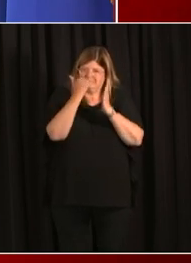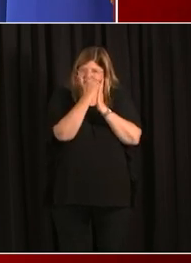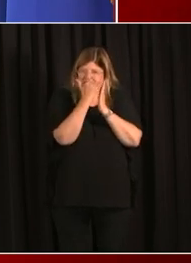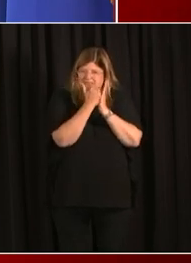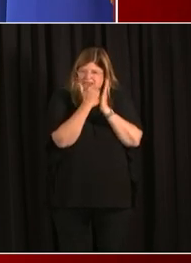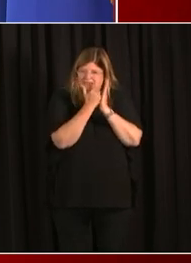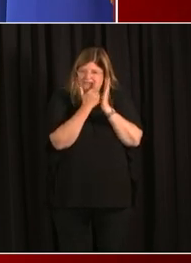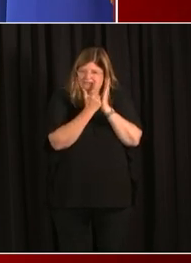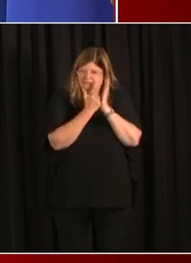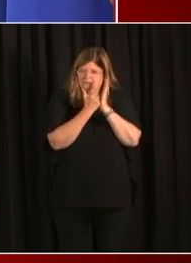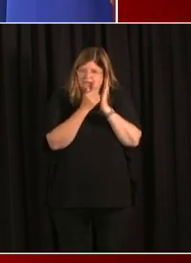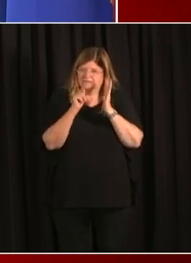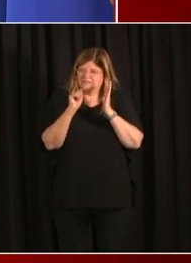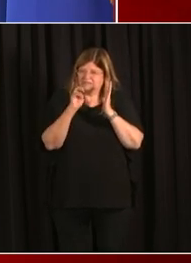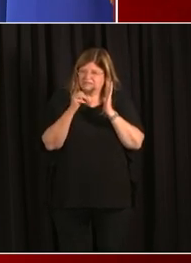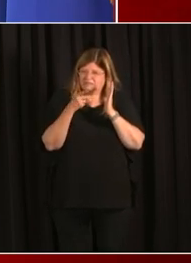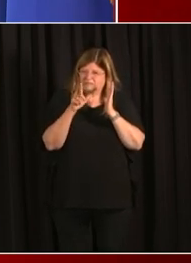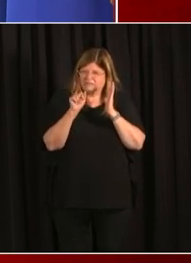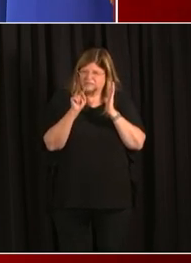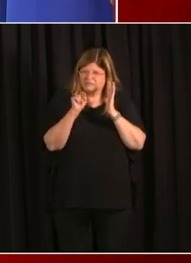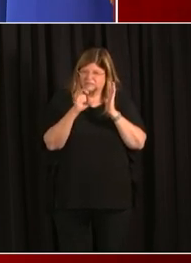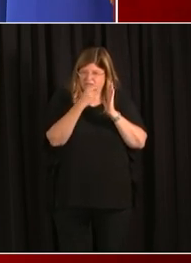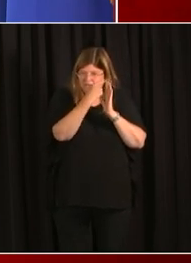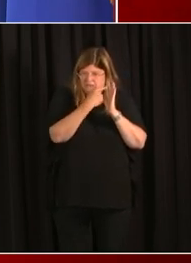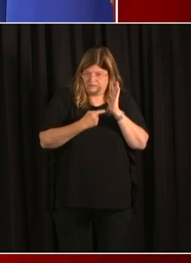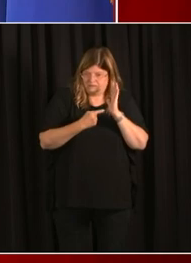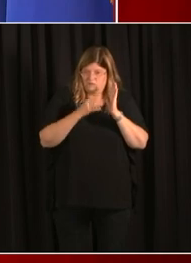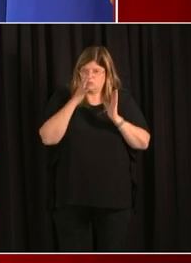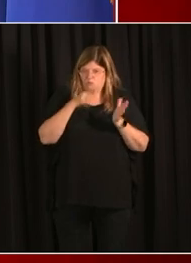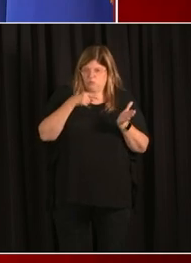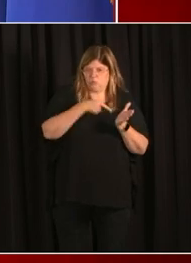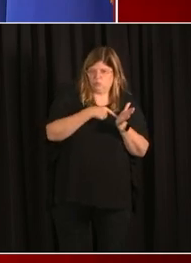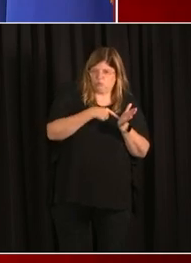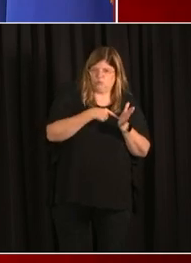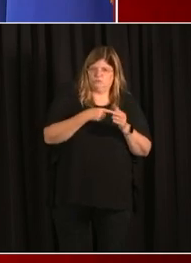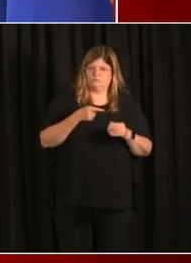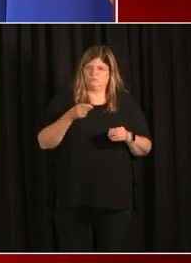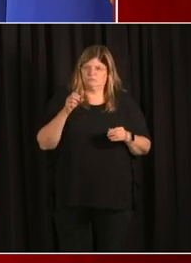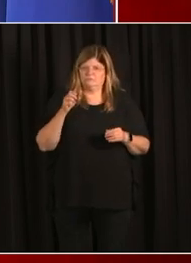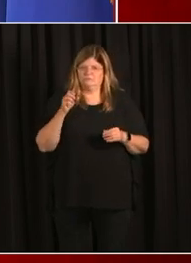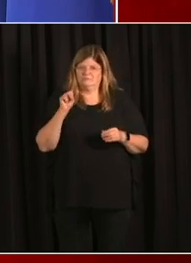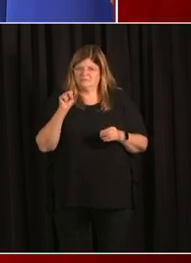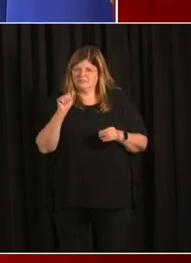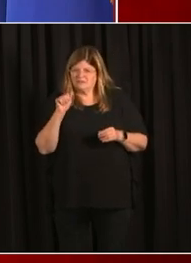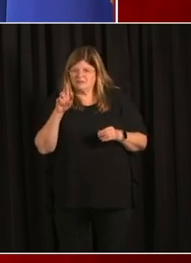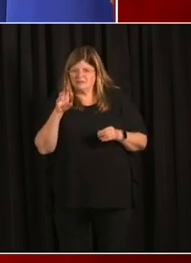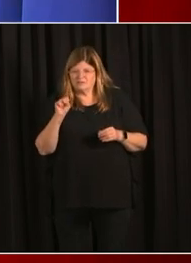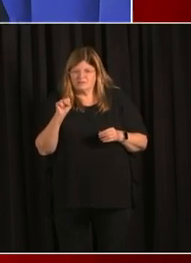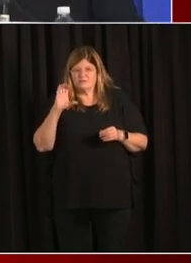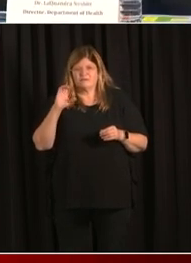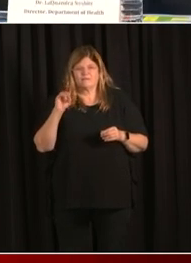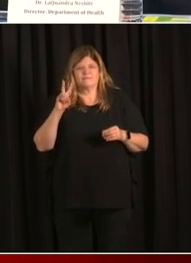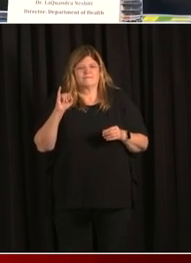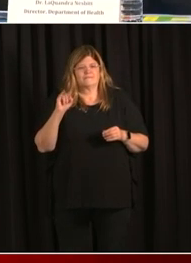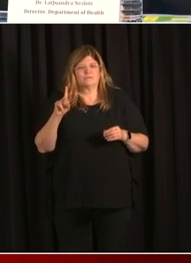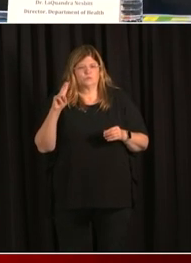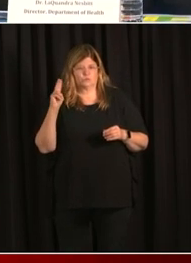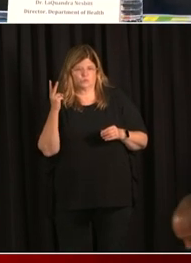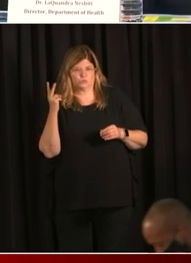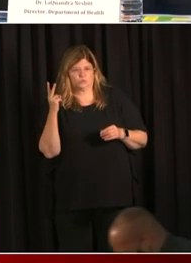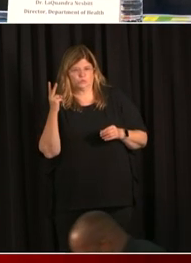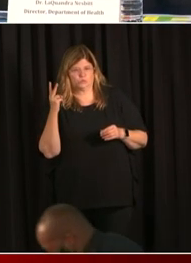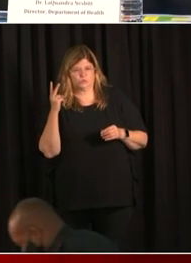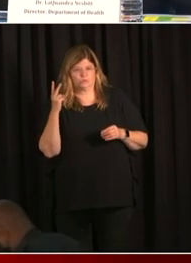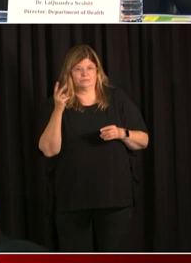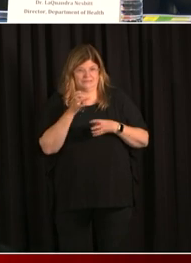the plan and the due date for the state plans for SARS-CoV-2 distribution and allocation and